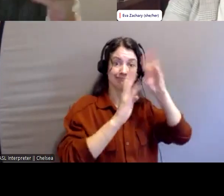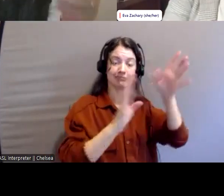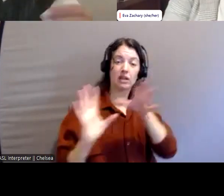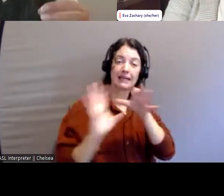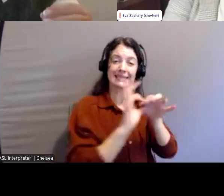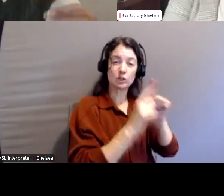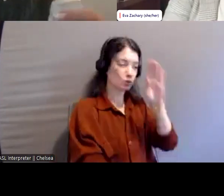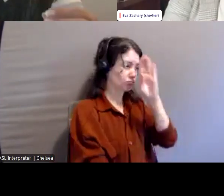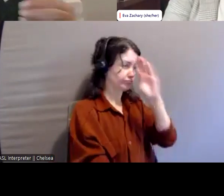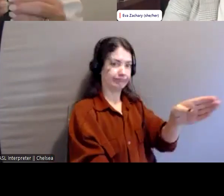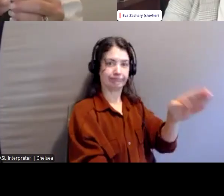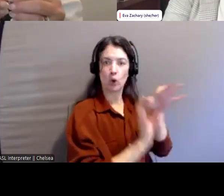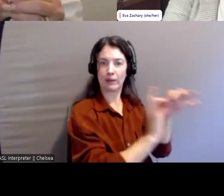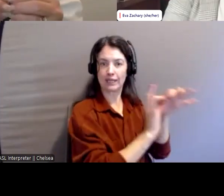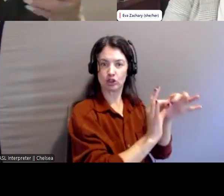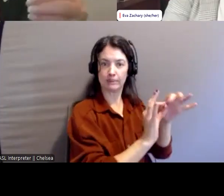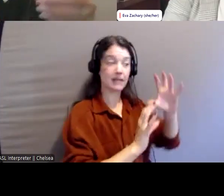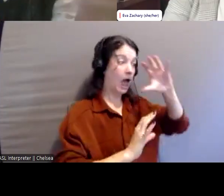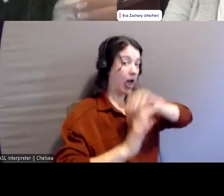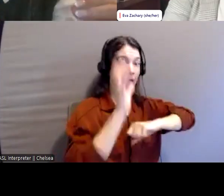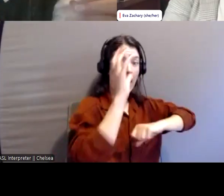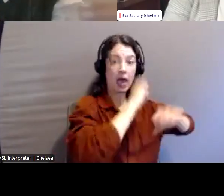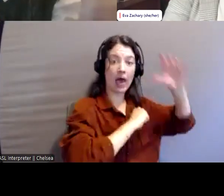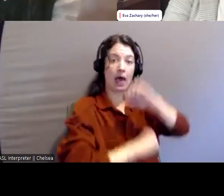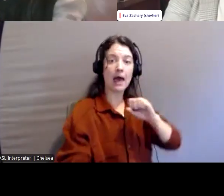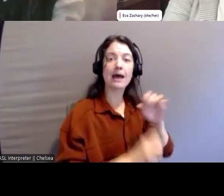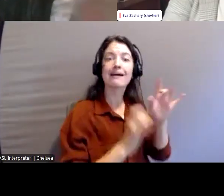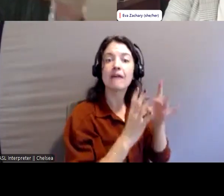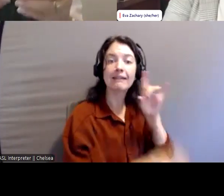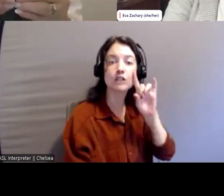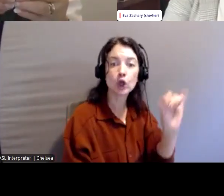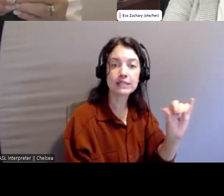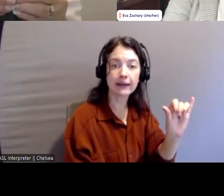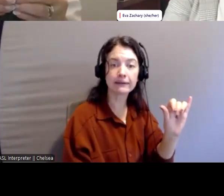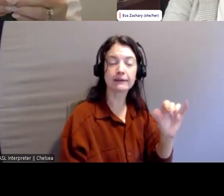relationships and assumptions related on how violence is perpetrated in